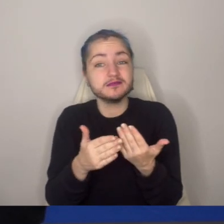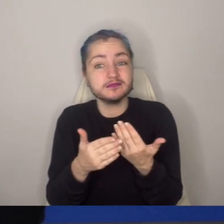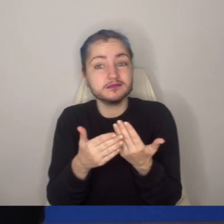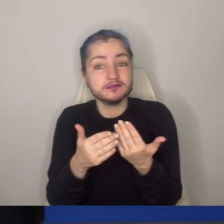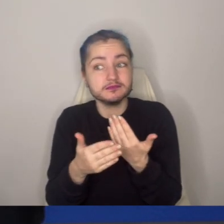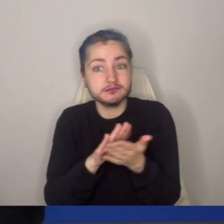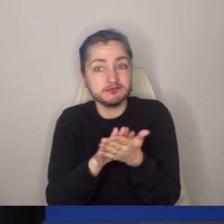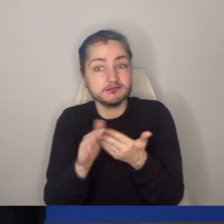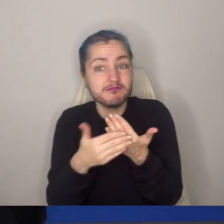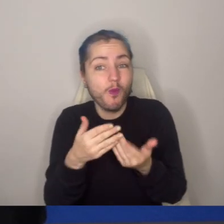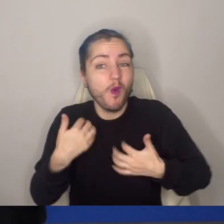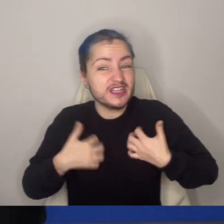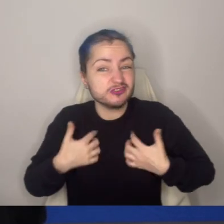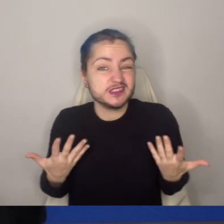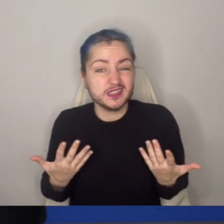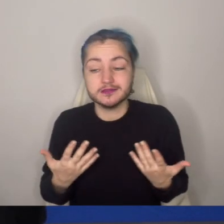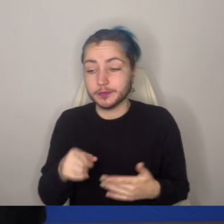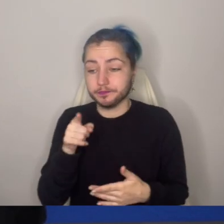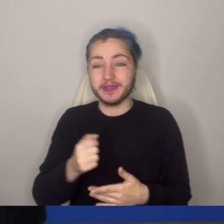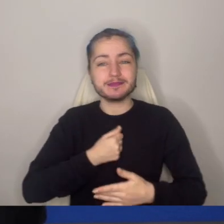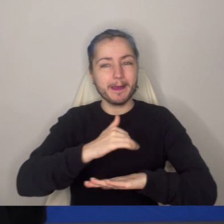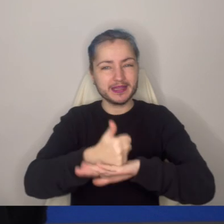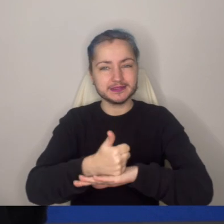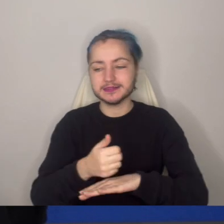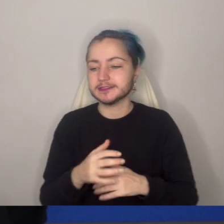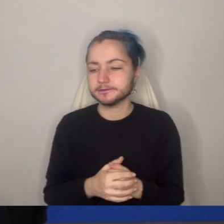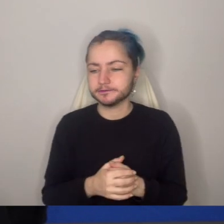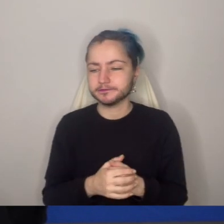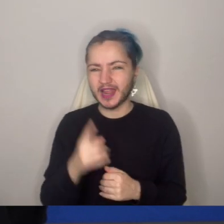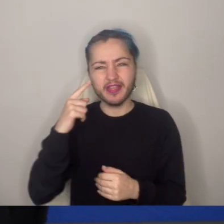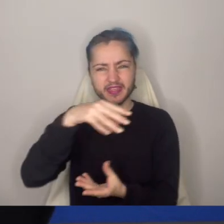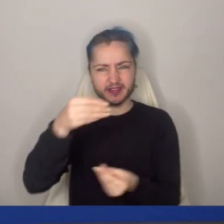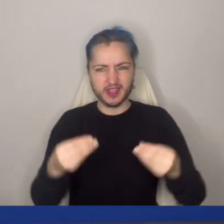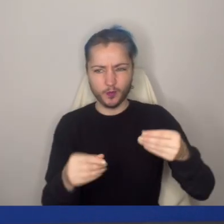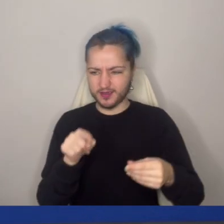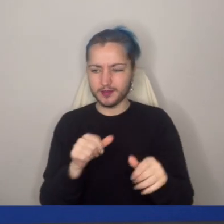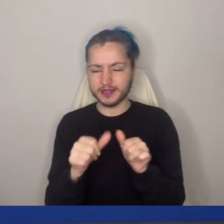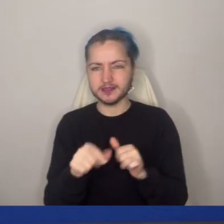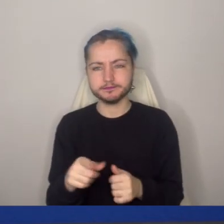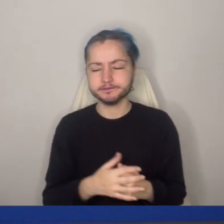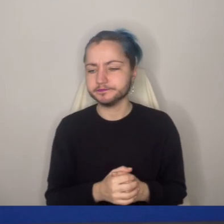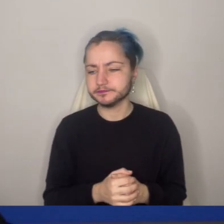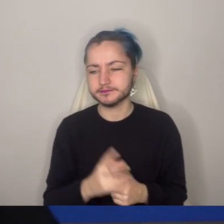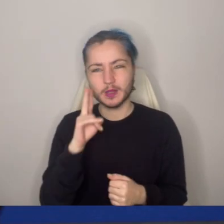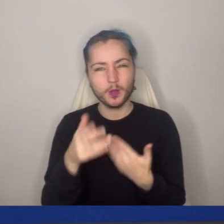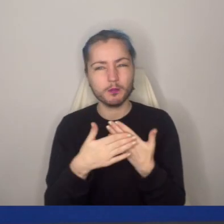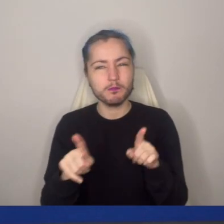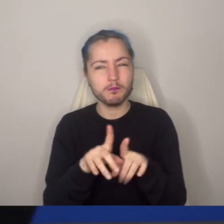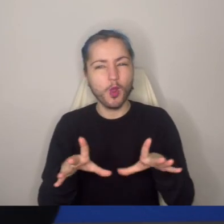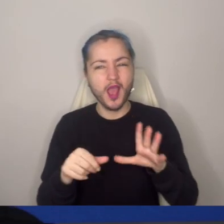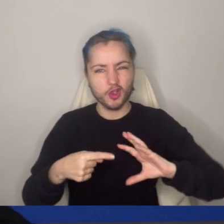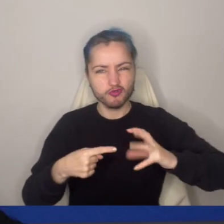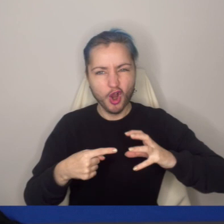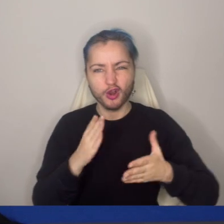this is kind of my basis. I think this looks more like a rock than this way. So I'm gonna get my